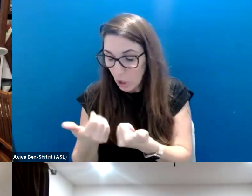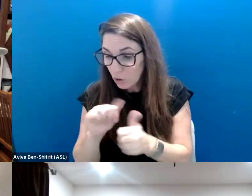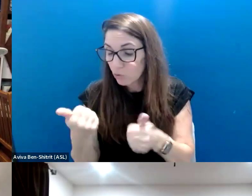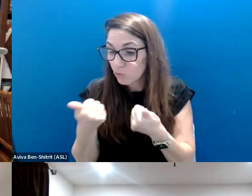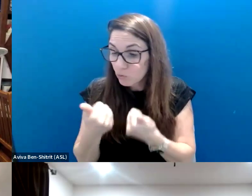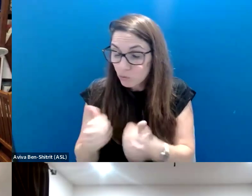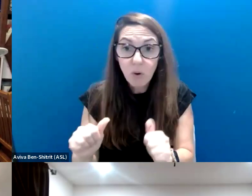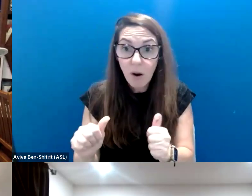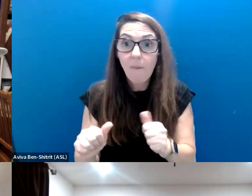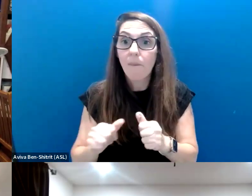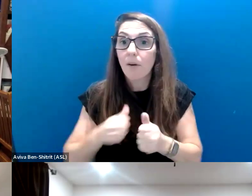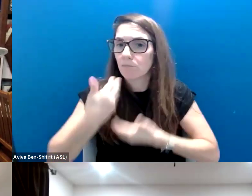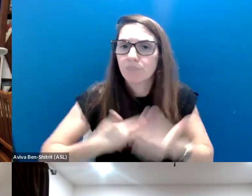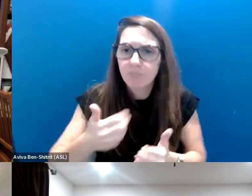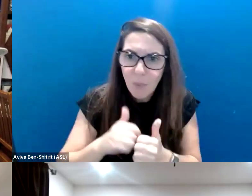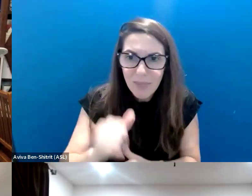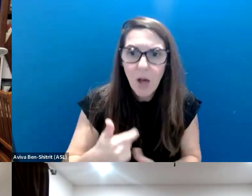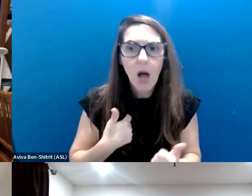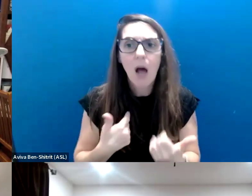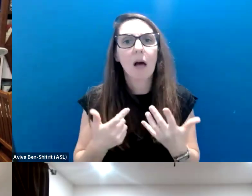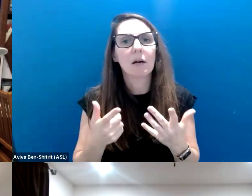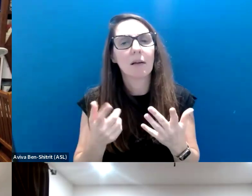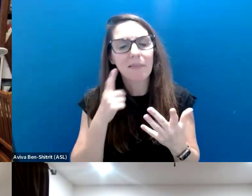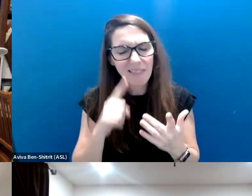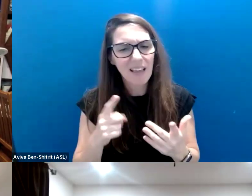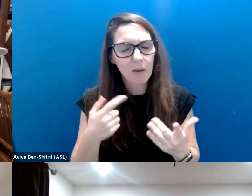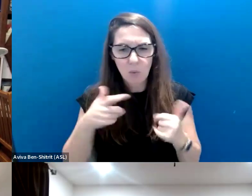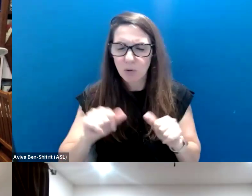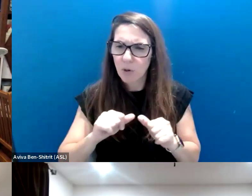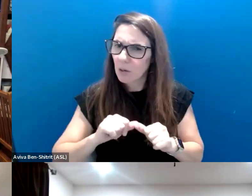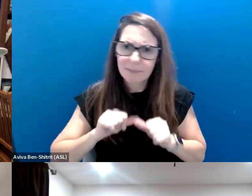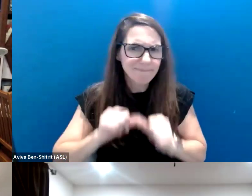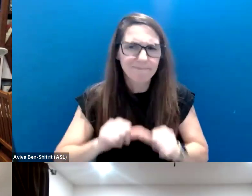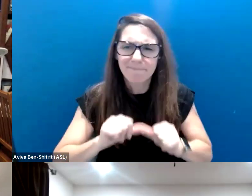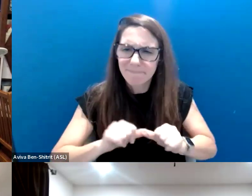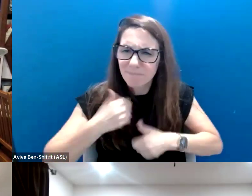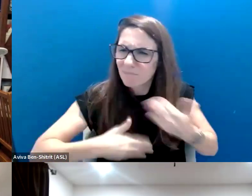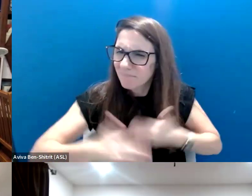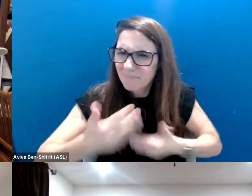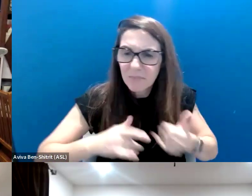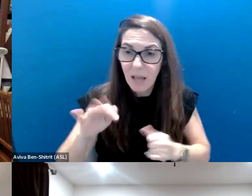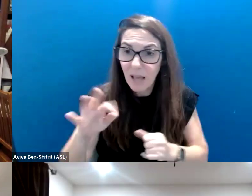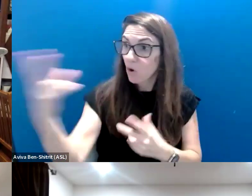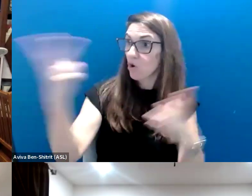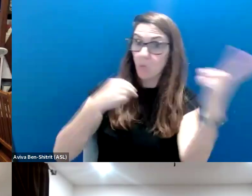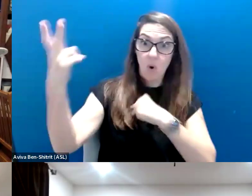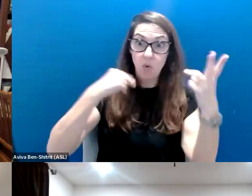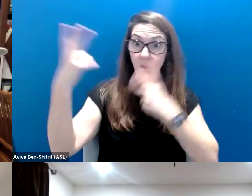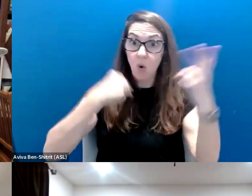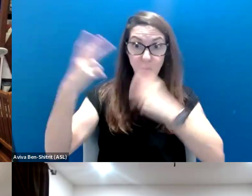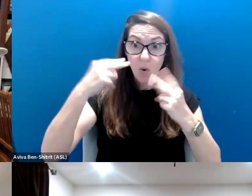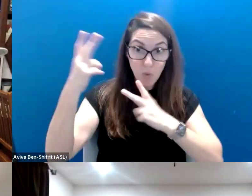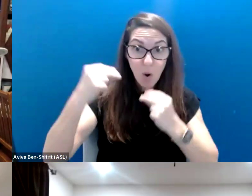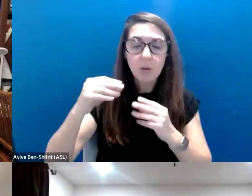put it forward. And I would recommend we just run full steam ahead. And if we hit walls or we get no's and get slowed down, let